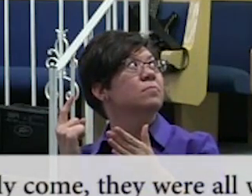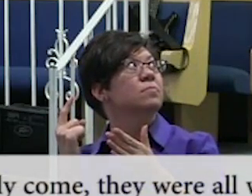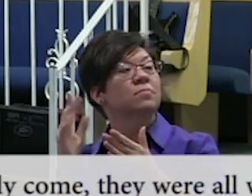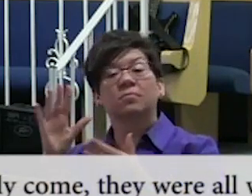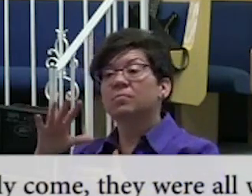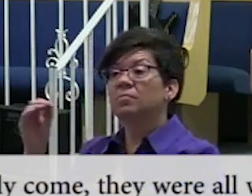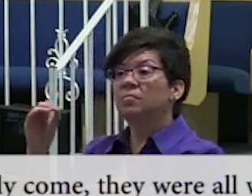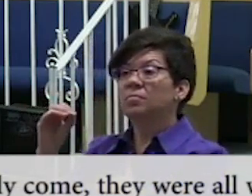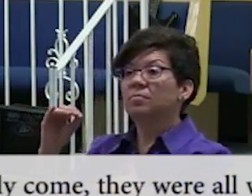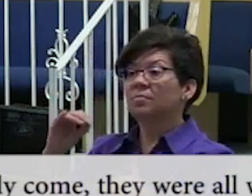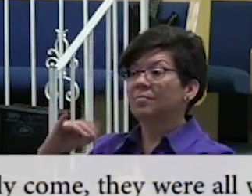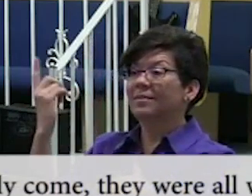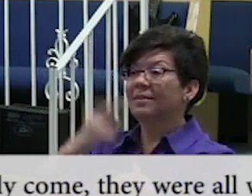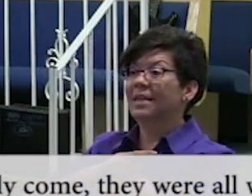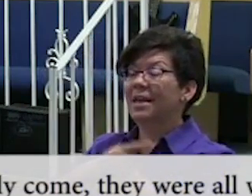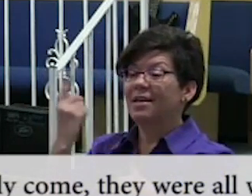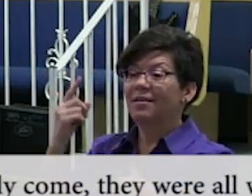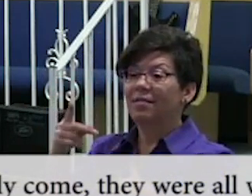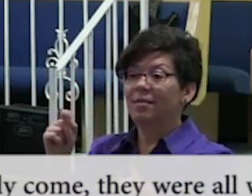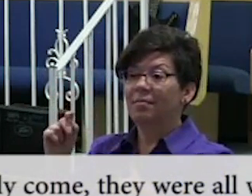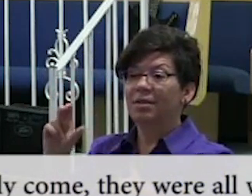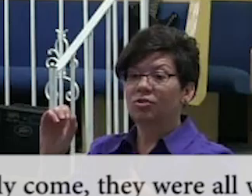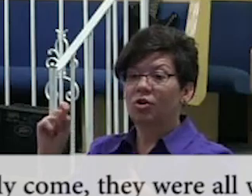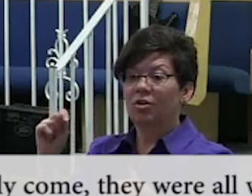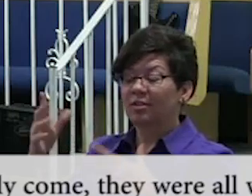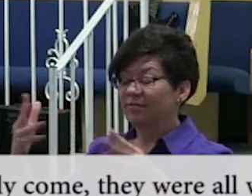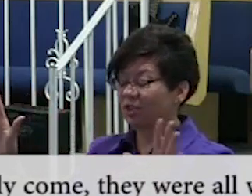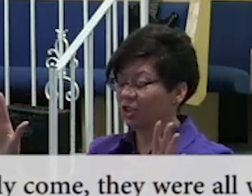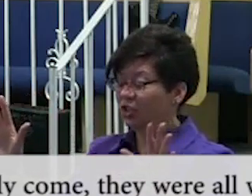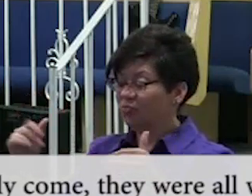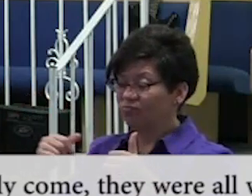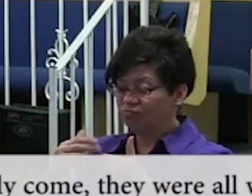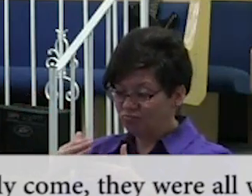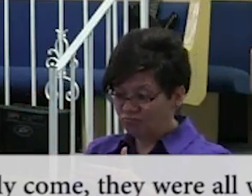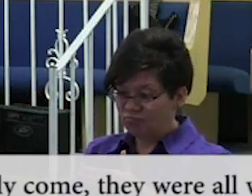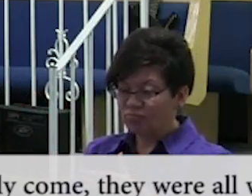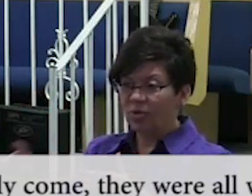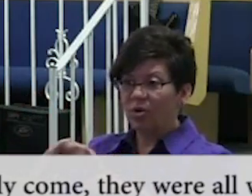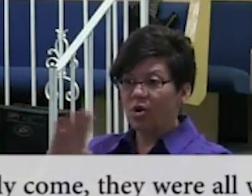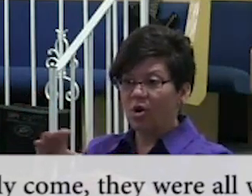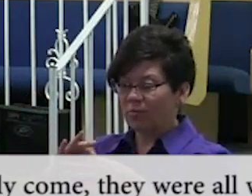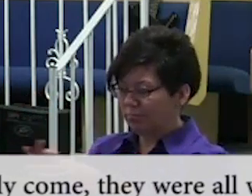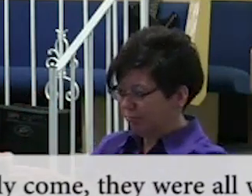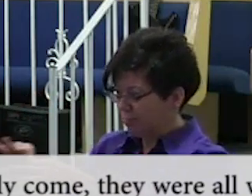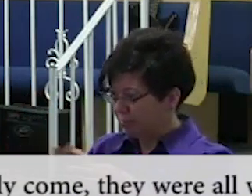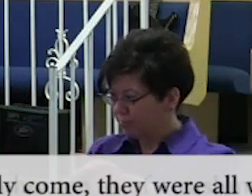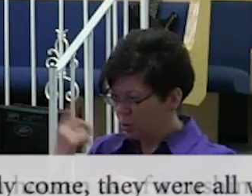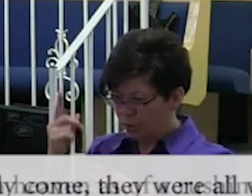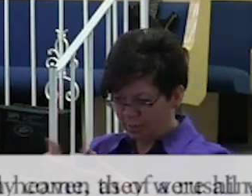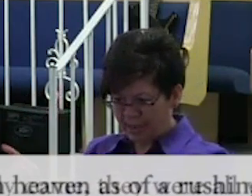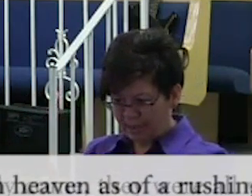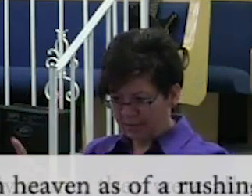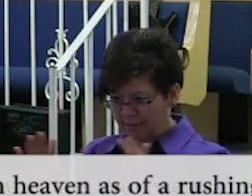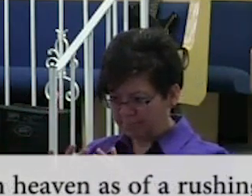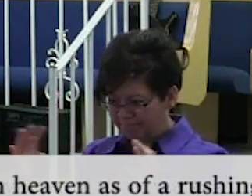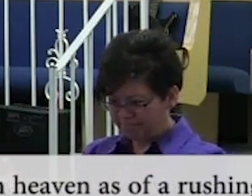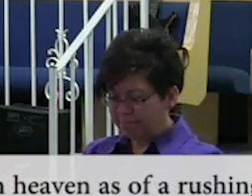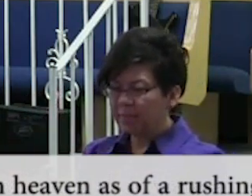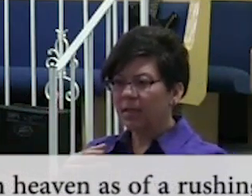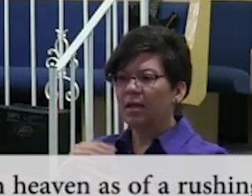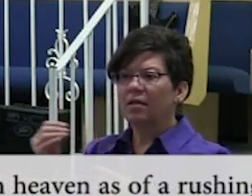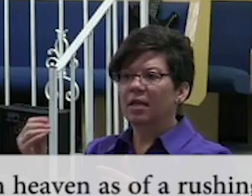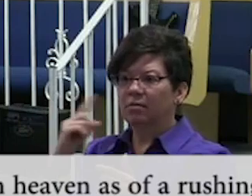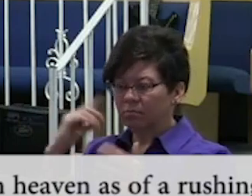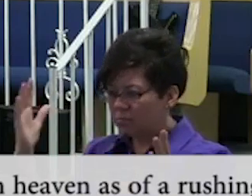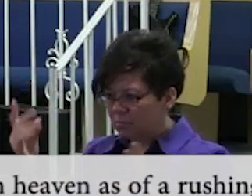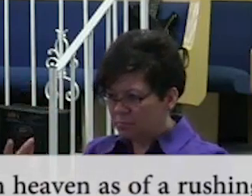And when the day of Pentecost was fully come, they were all with one accord in one place. And